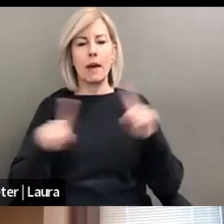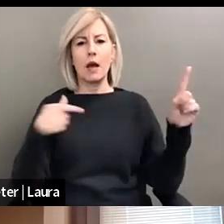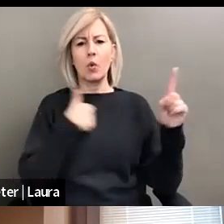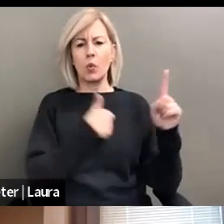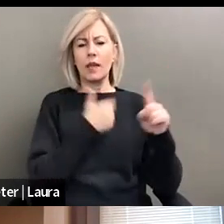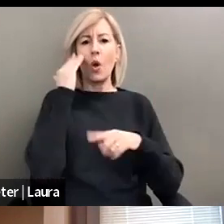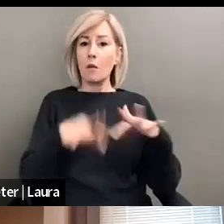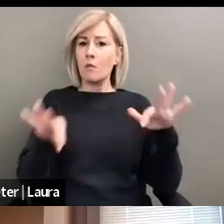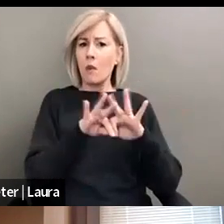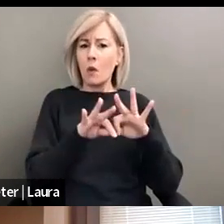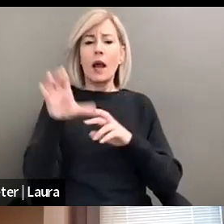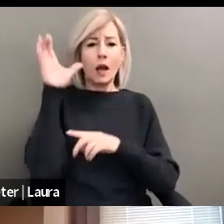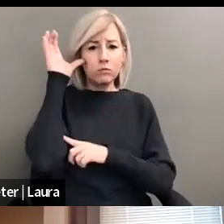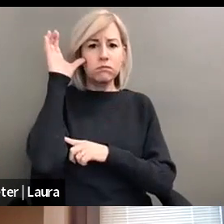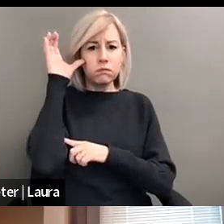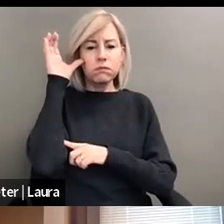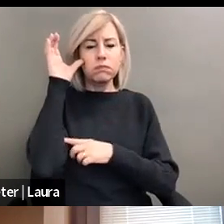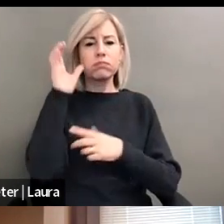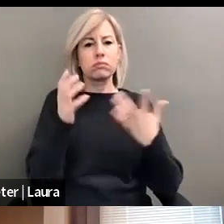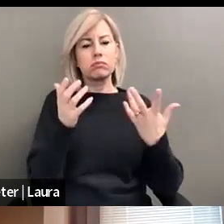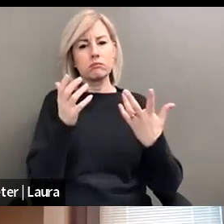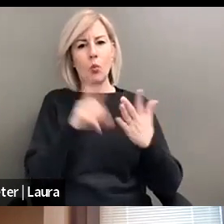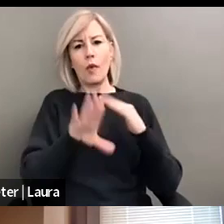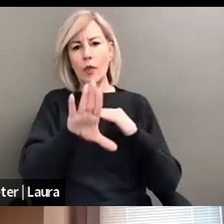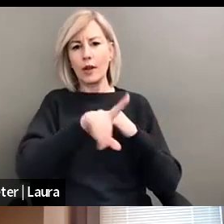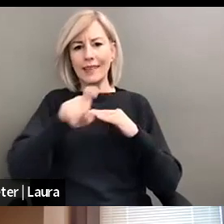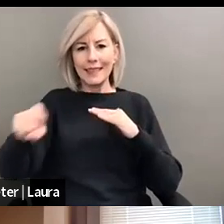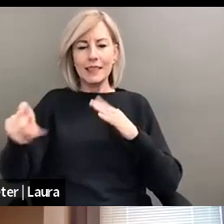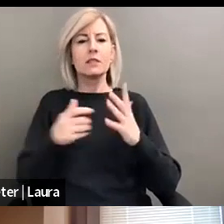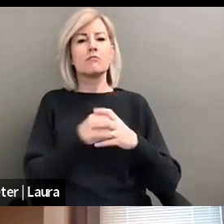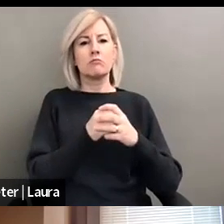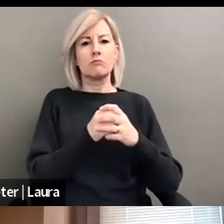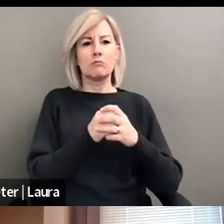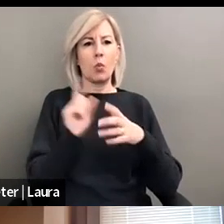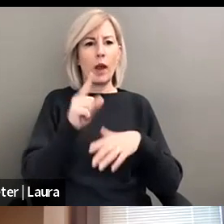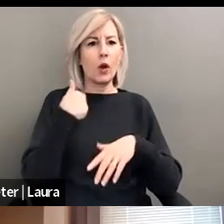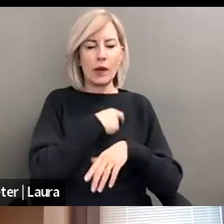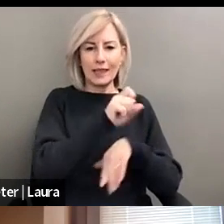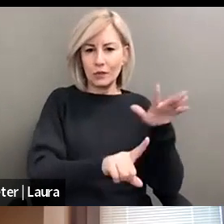listening is. So listening to what that need might be and being where we need to be for our